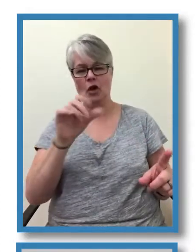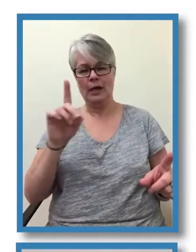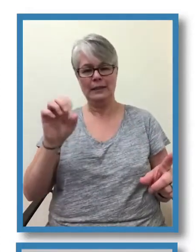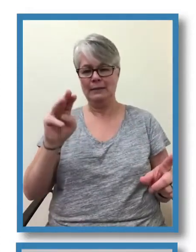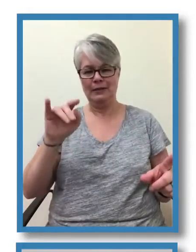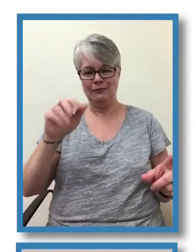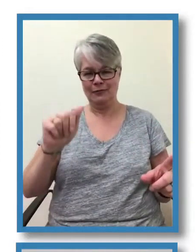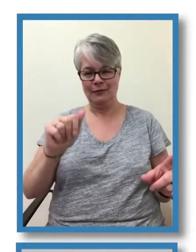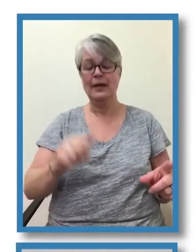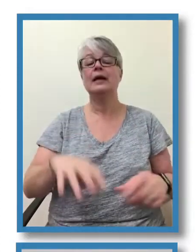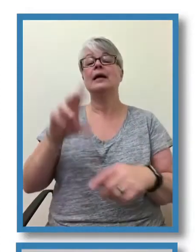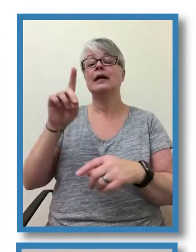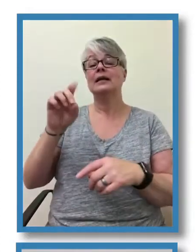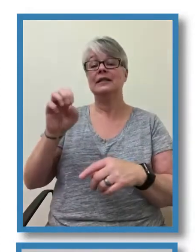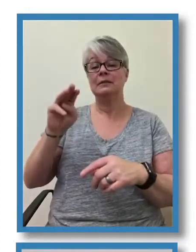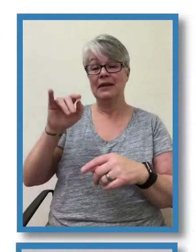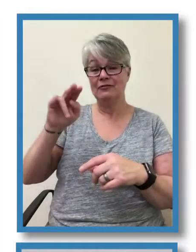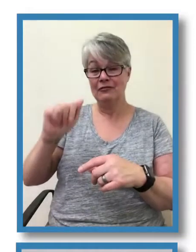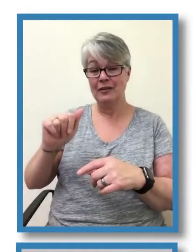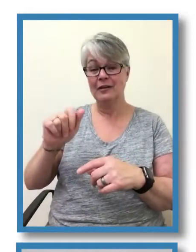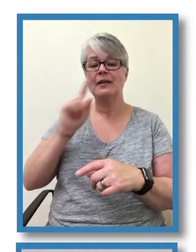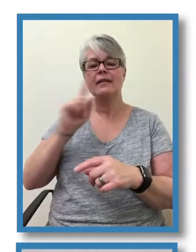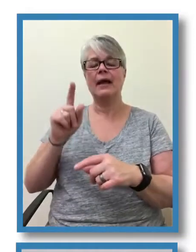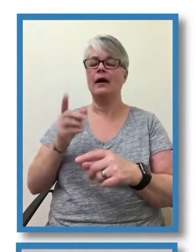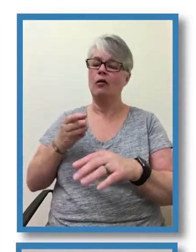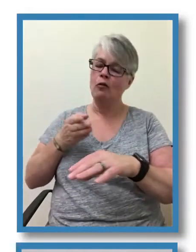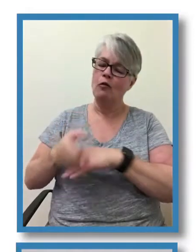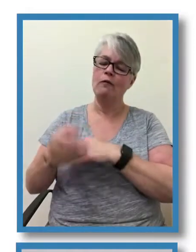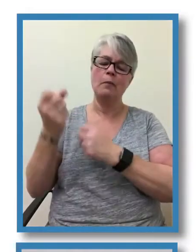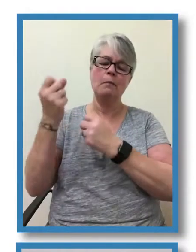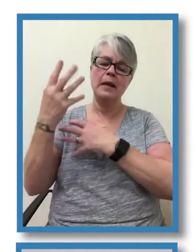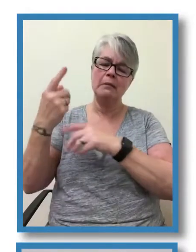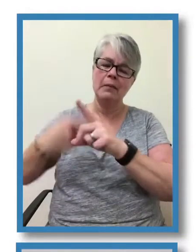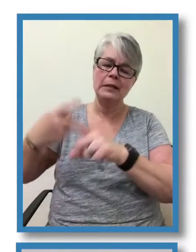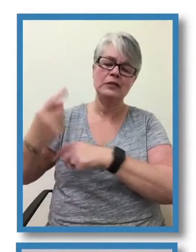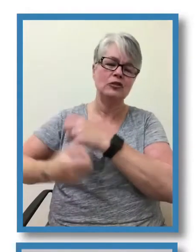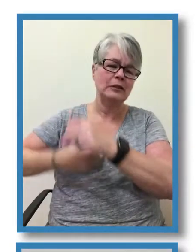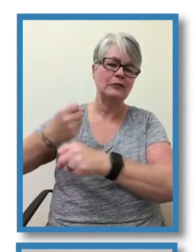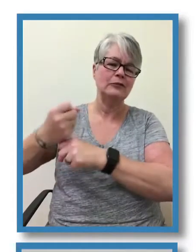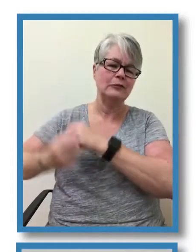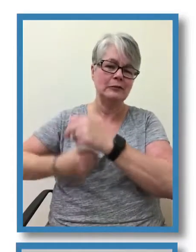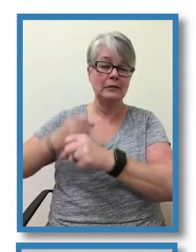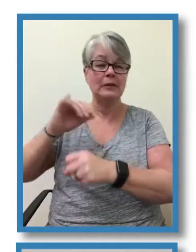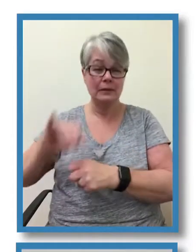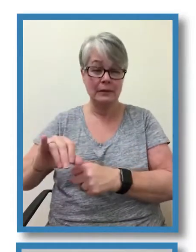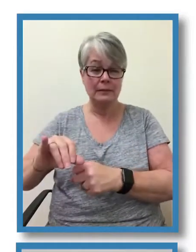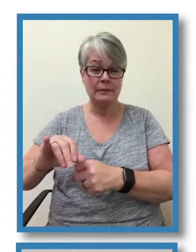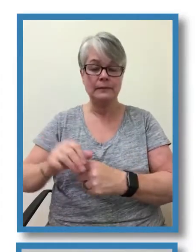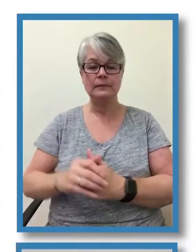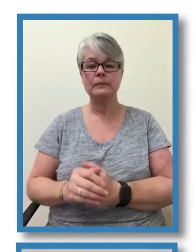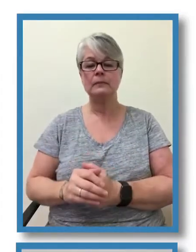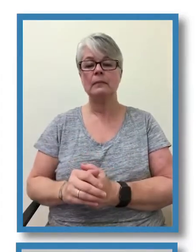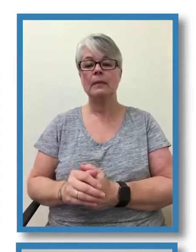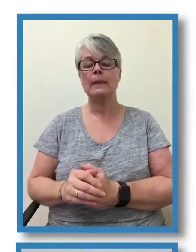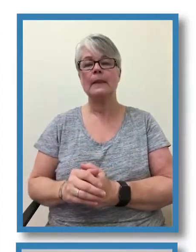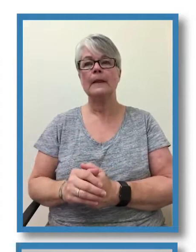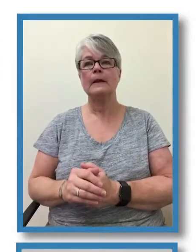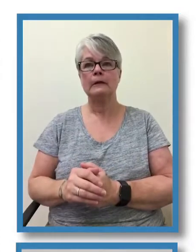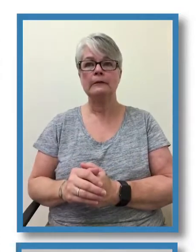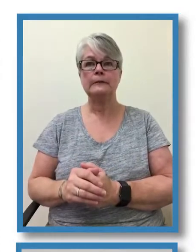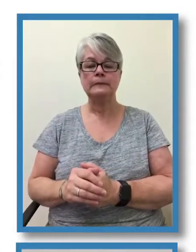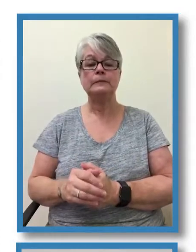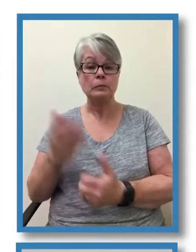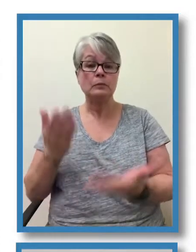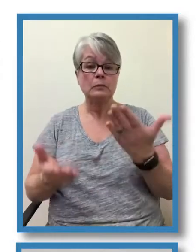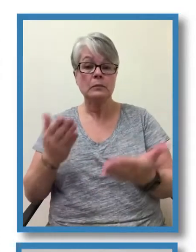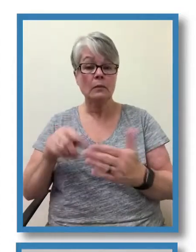memory is certainly impaired, and usually we look to see if another cognitive domain may be affected.